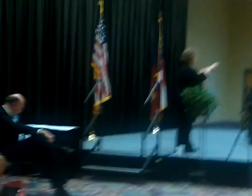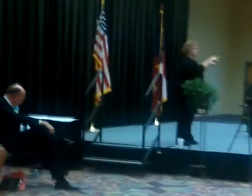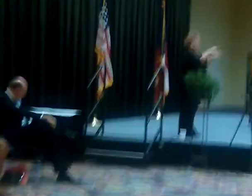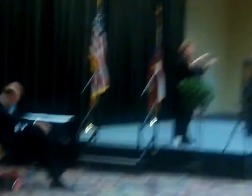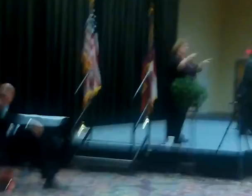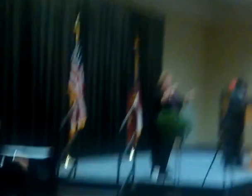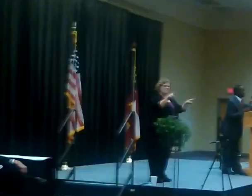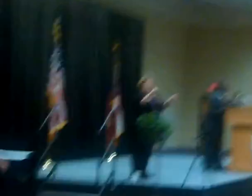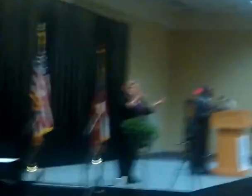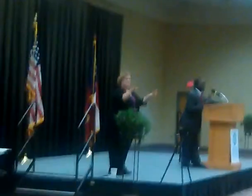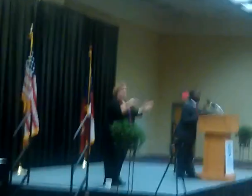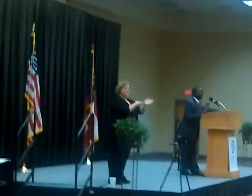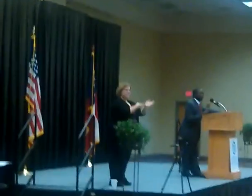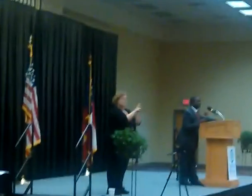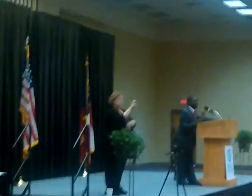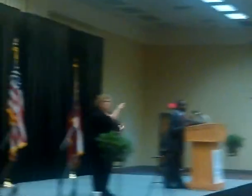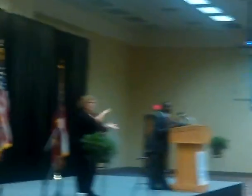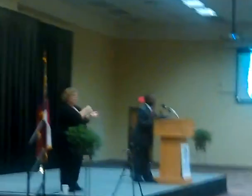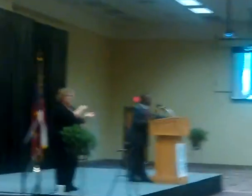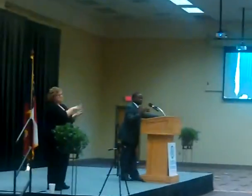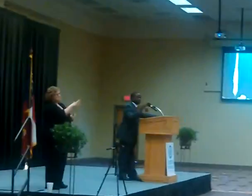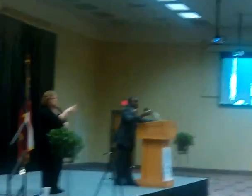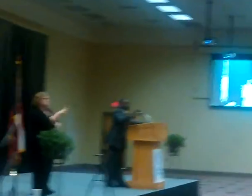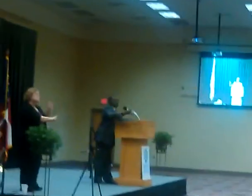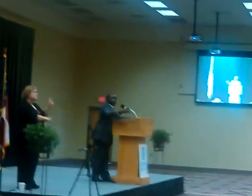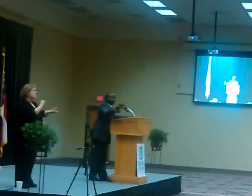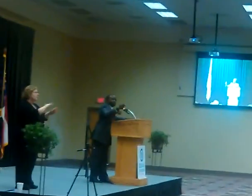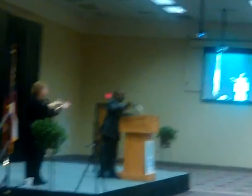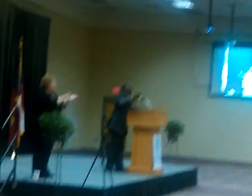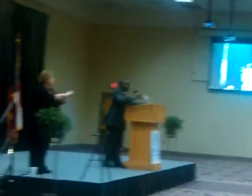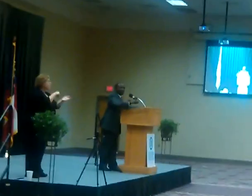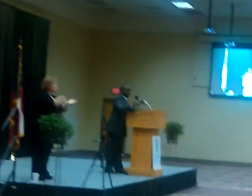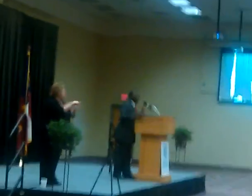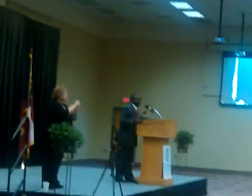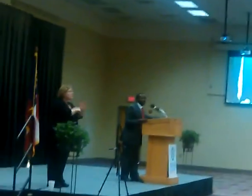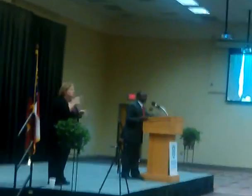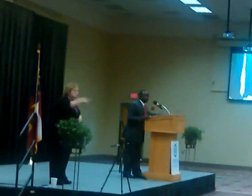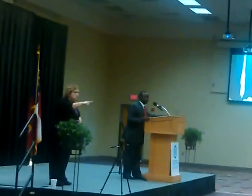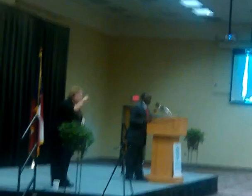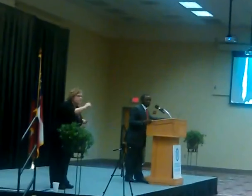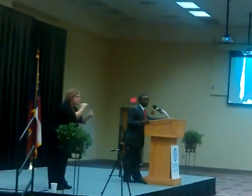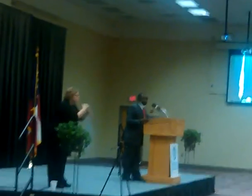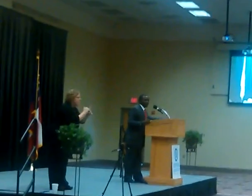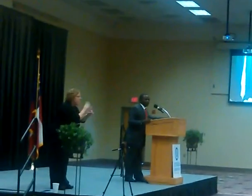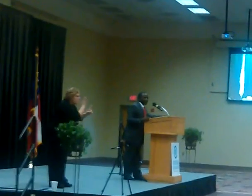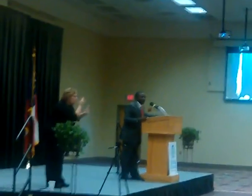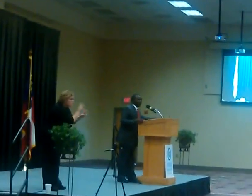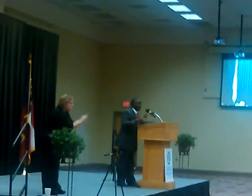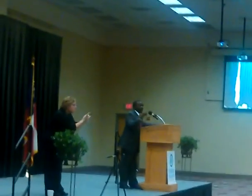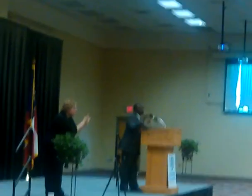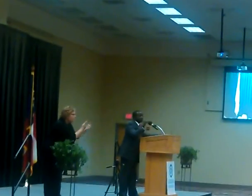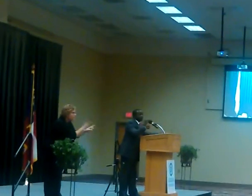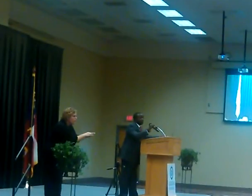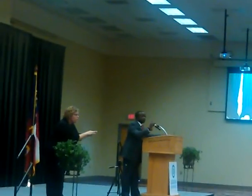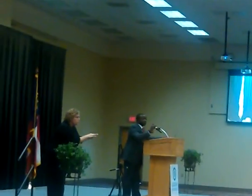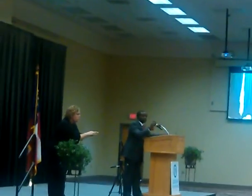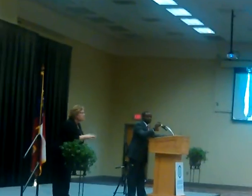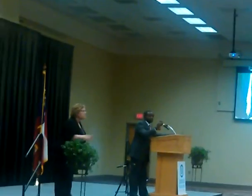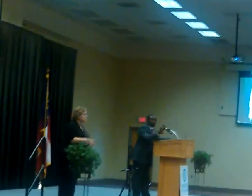100,000 people that are registered around the state that just need you to remind them why it's important to vote. And I got